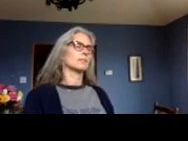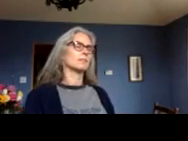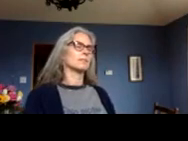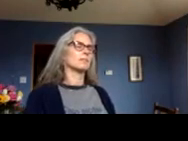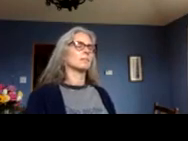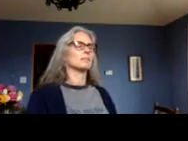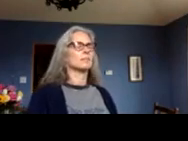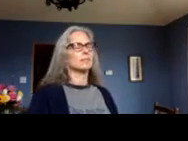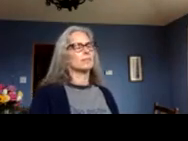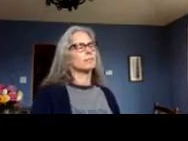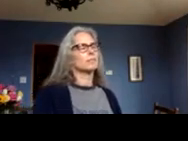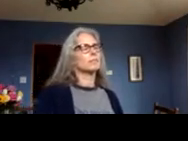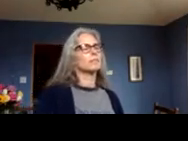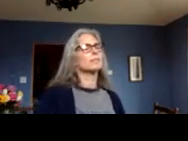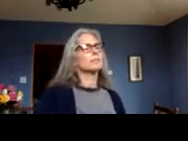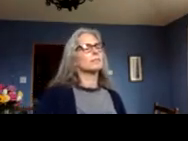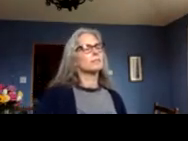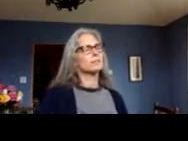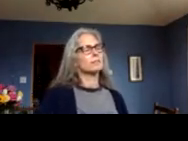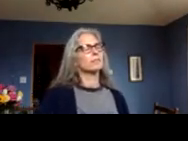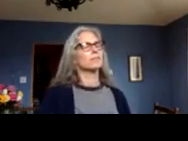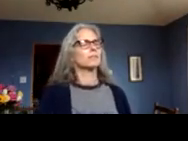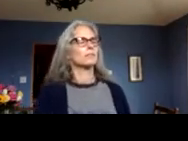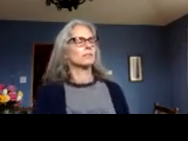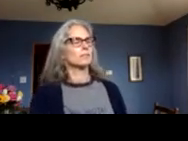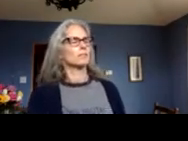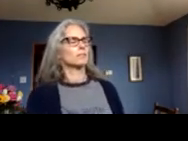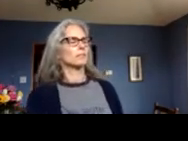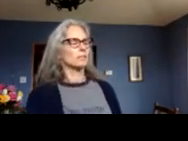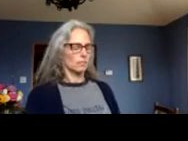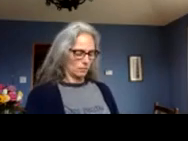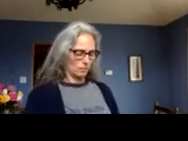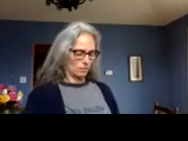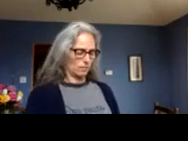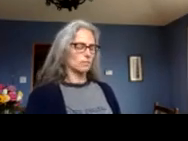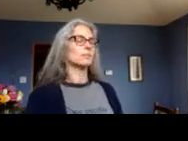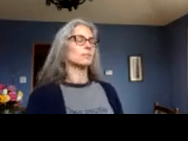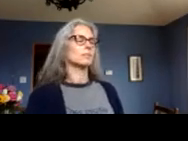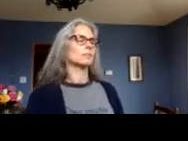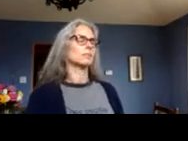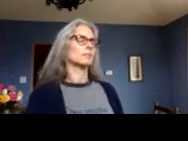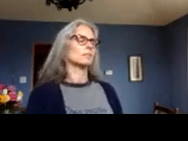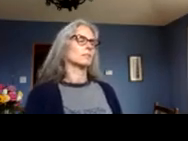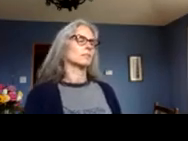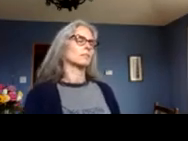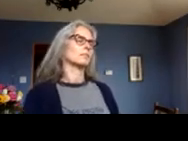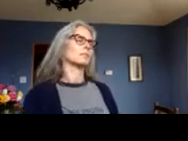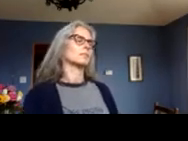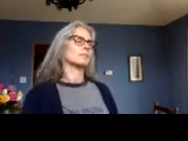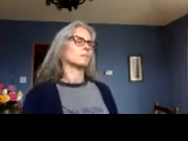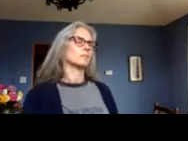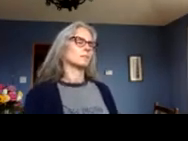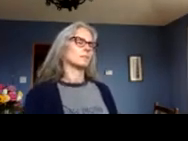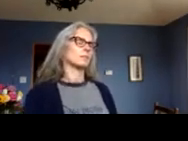name and hold down and drag it up. You can also try doing that. Go ahead and give that a try.